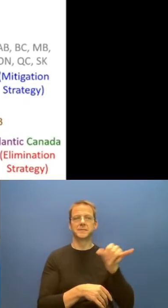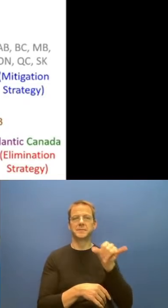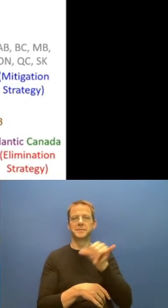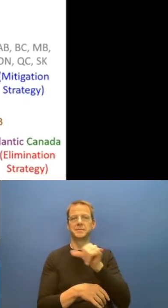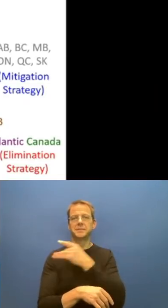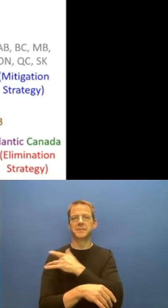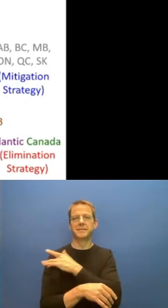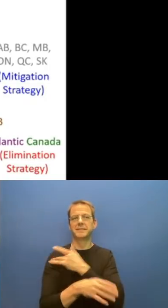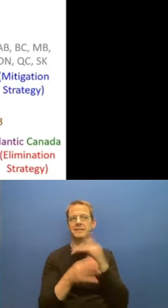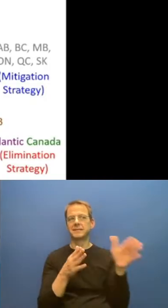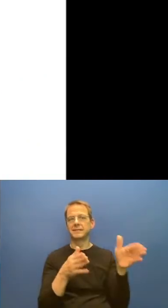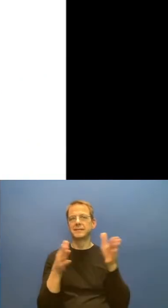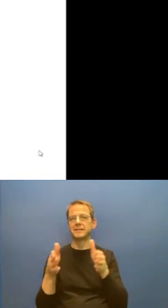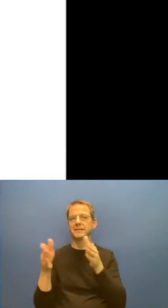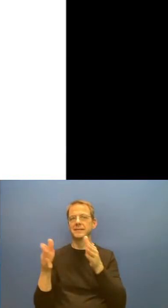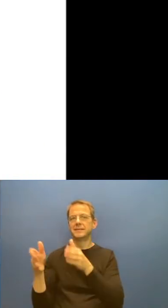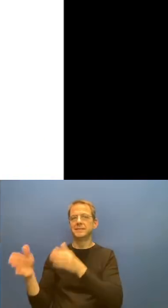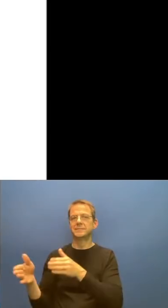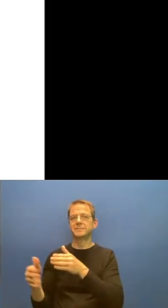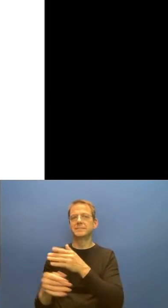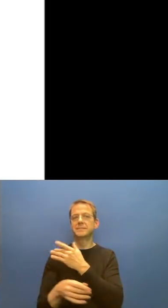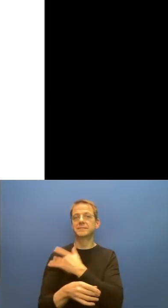please.